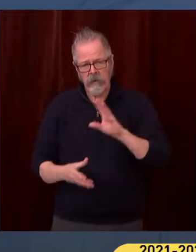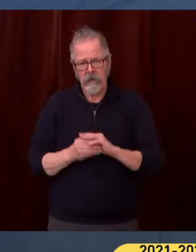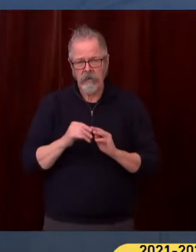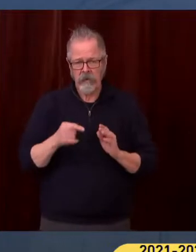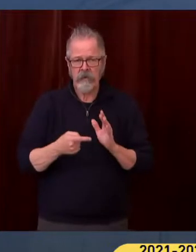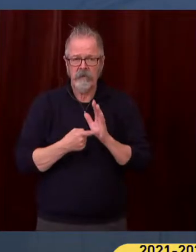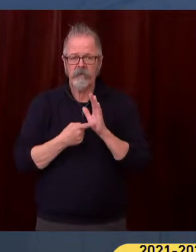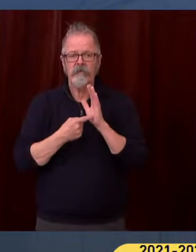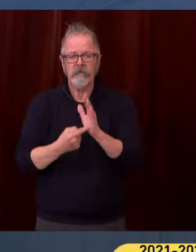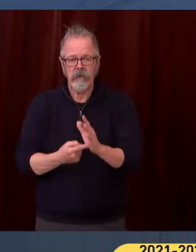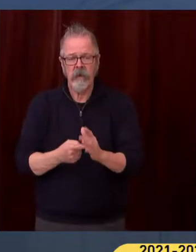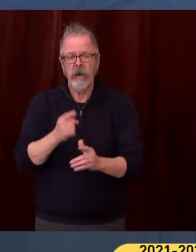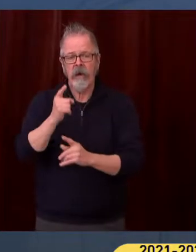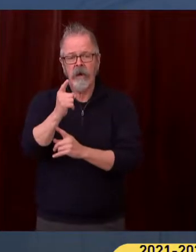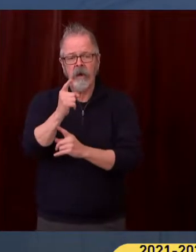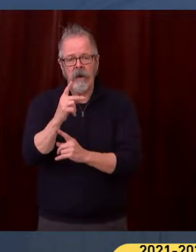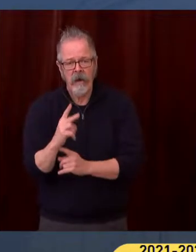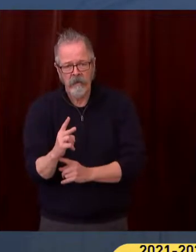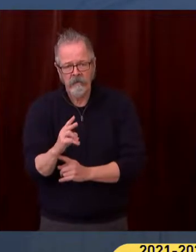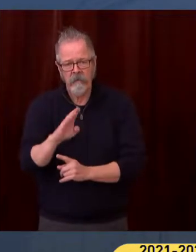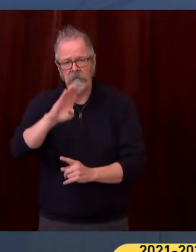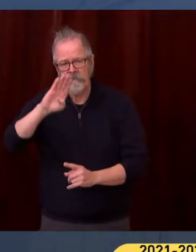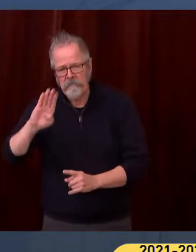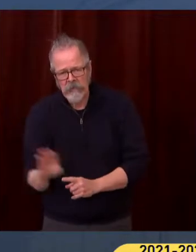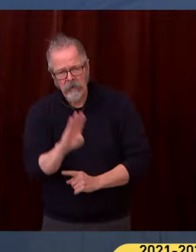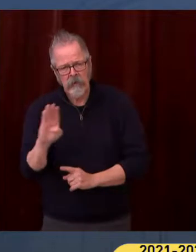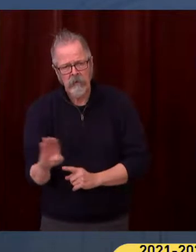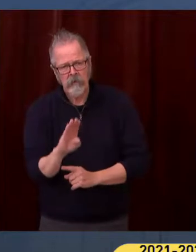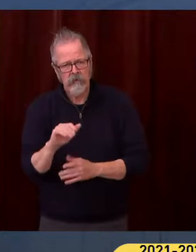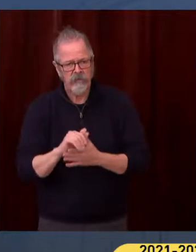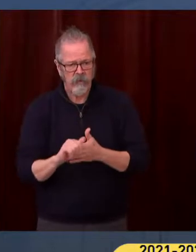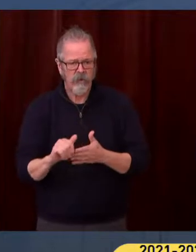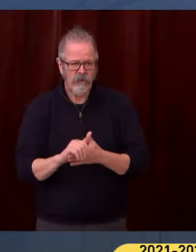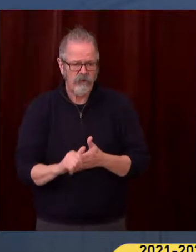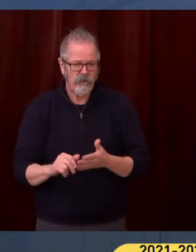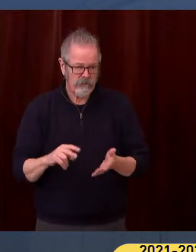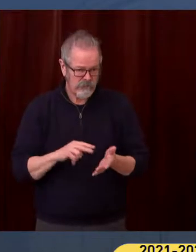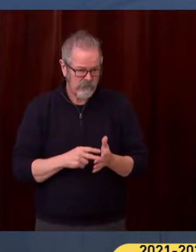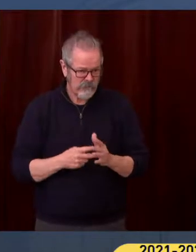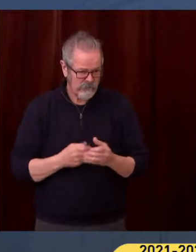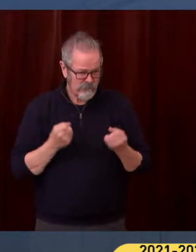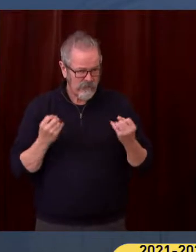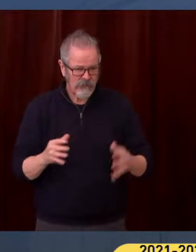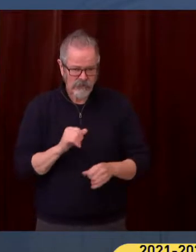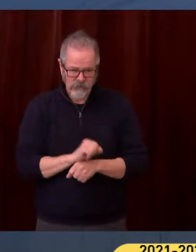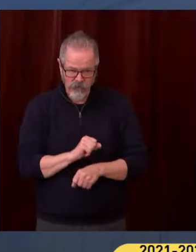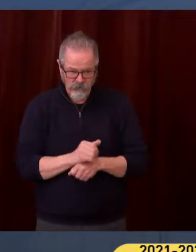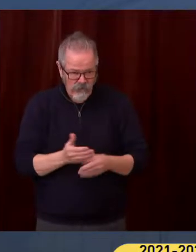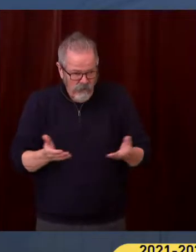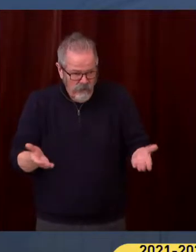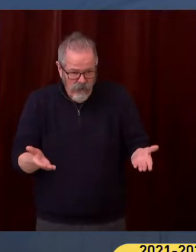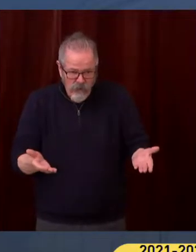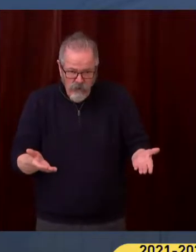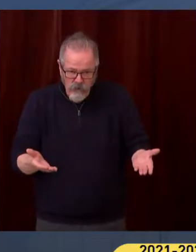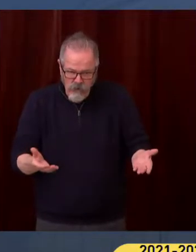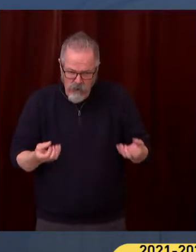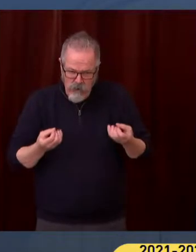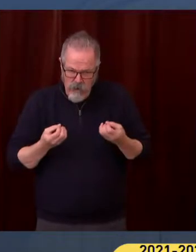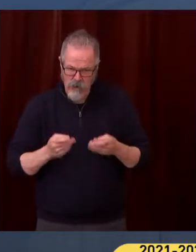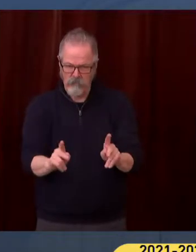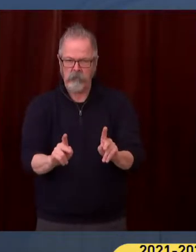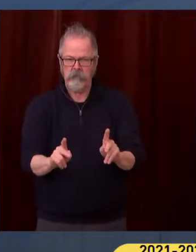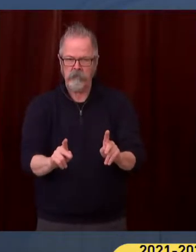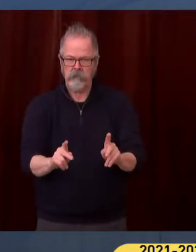of jobs. Now, today I had kind of a fun, maybe it isn't a total